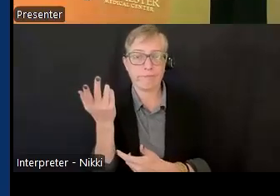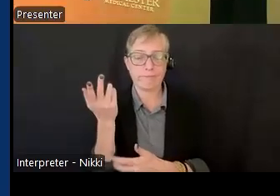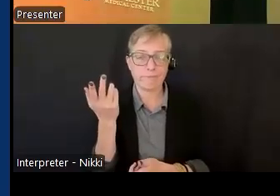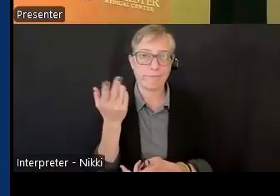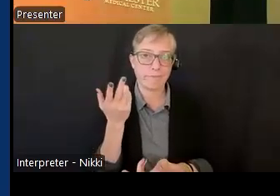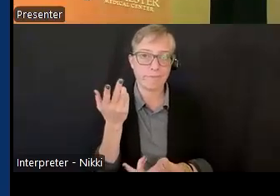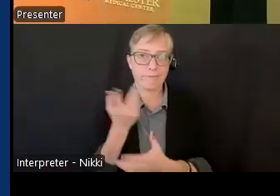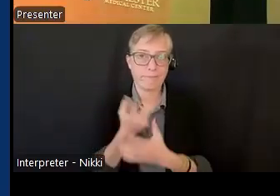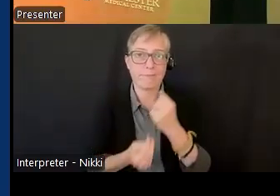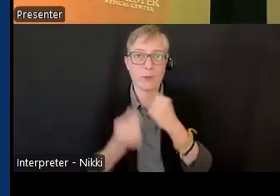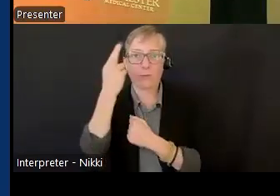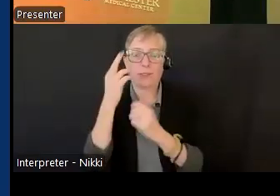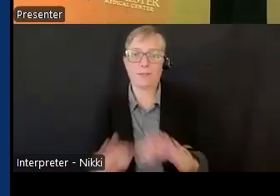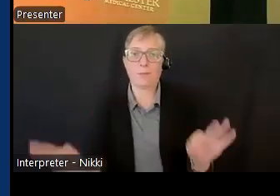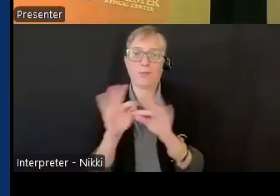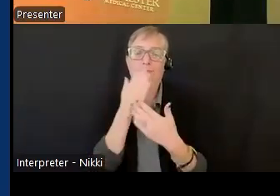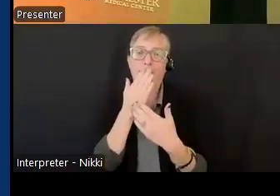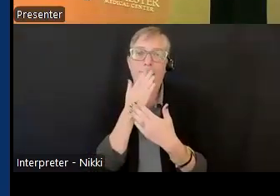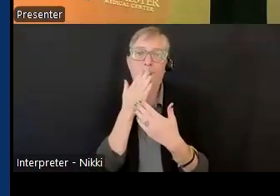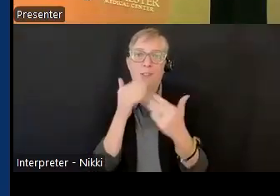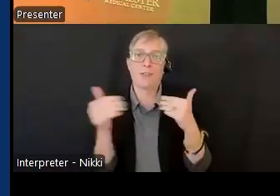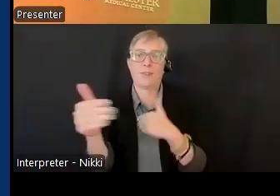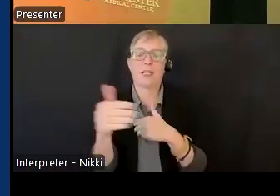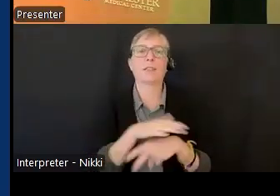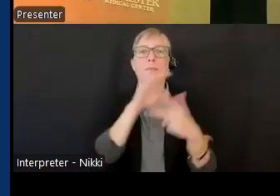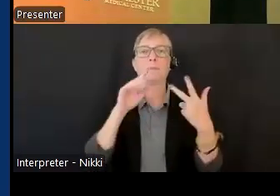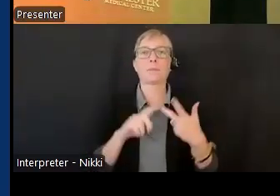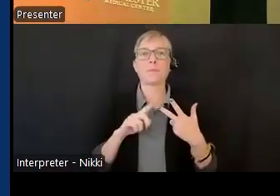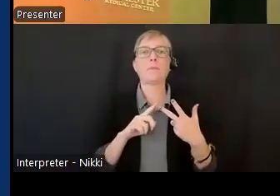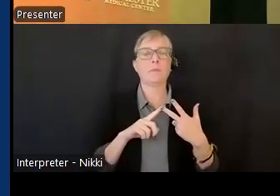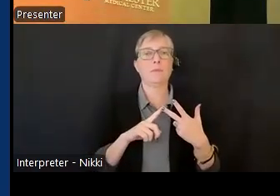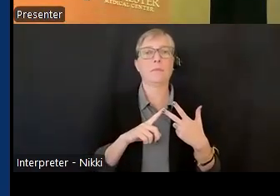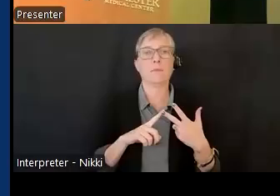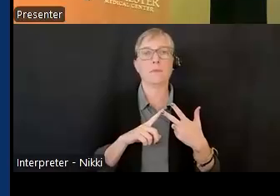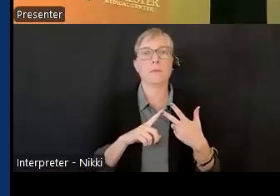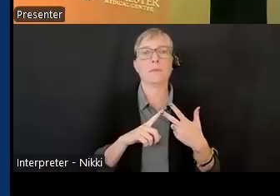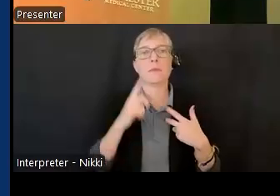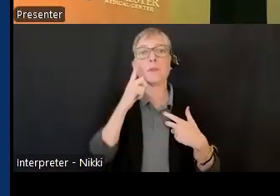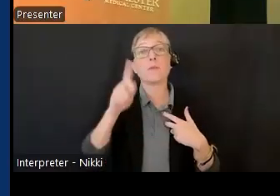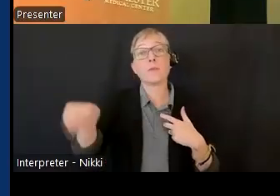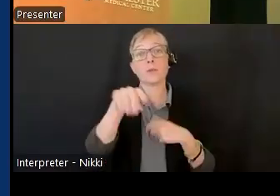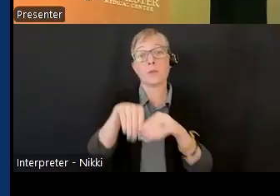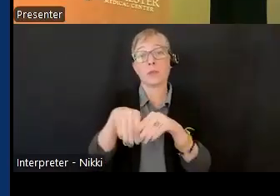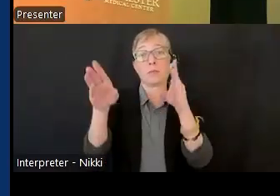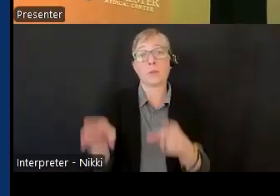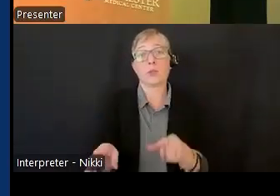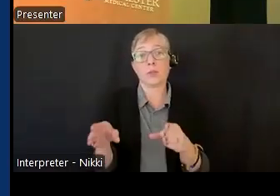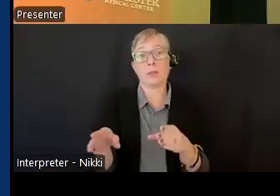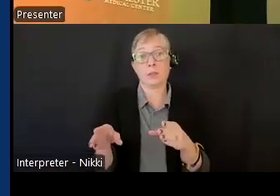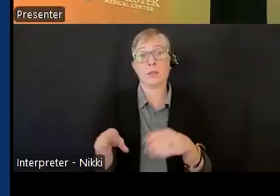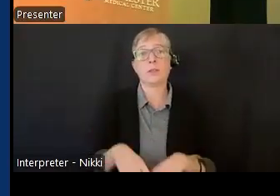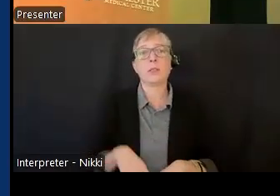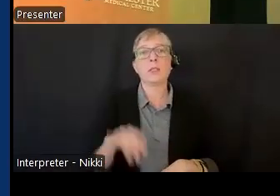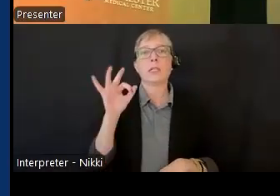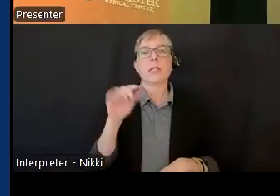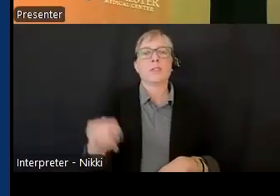both important. Thank you in advance for that. And then last but not least, for anybody who's here in person, if you didn't happen to notice, there is